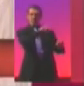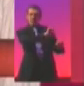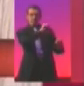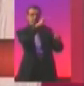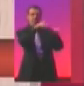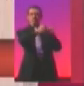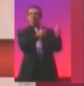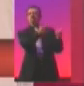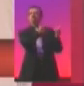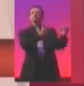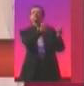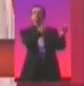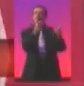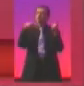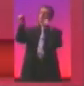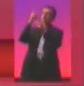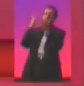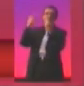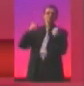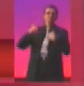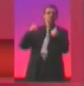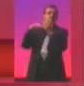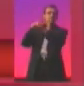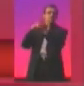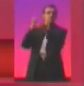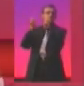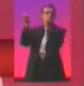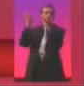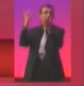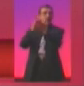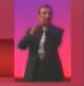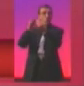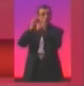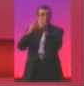city walking off with millions of pounds, not having created wealth, but having destroyed it?